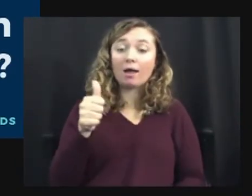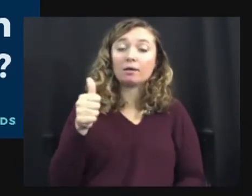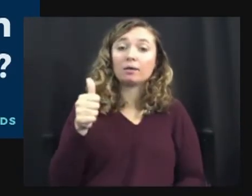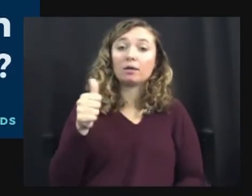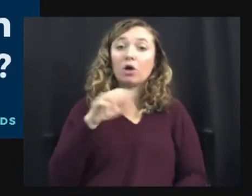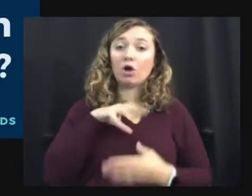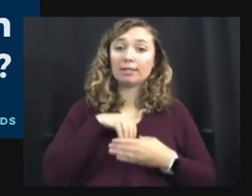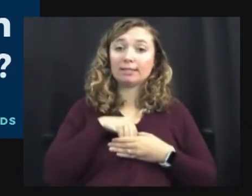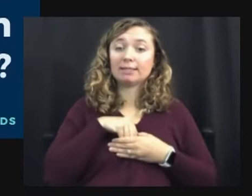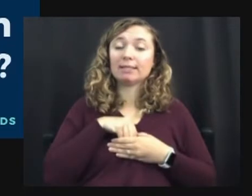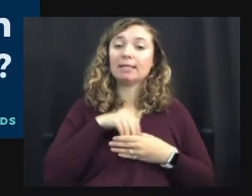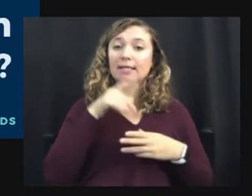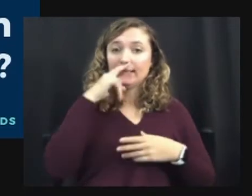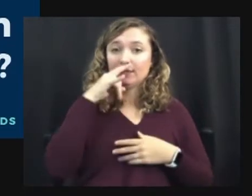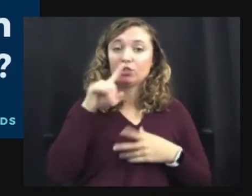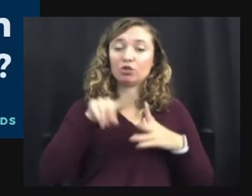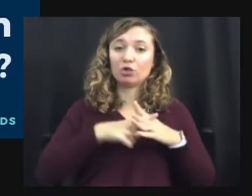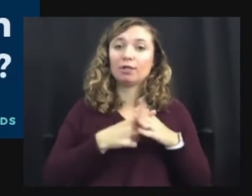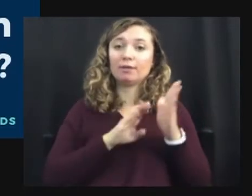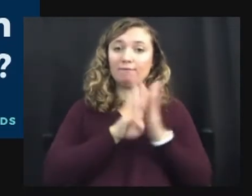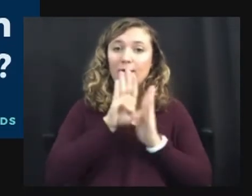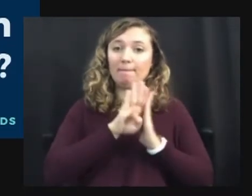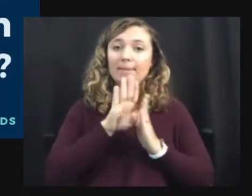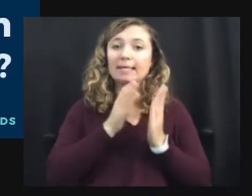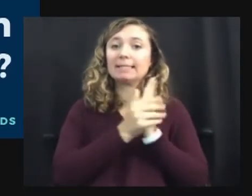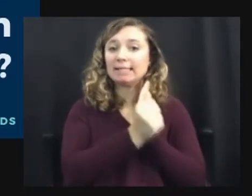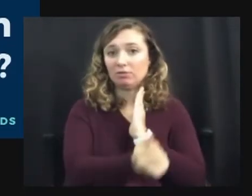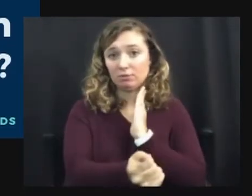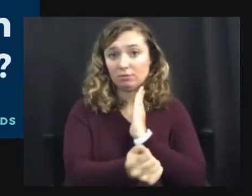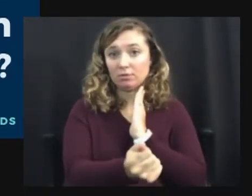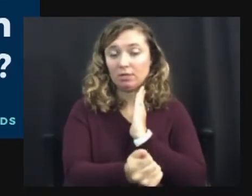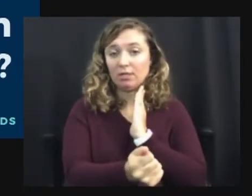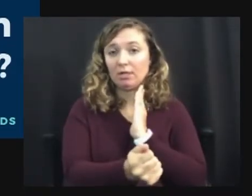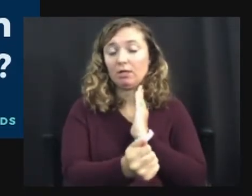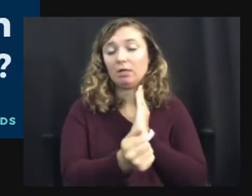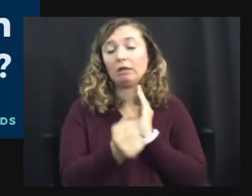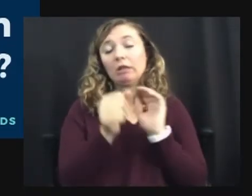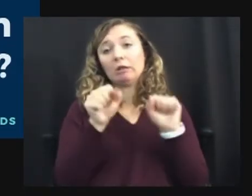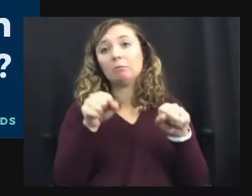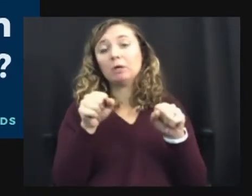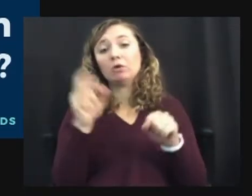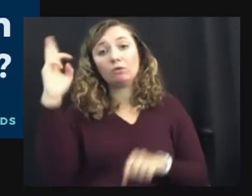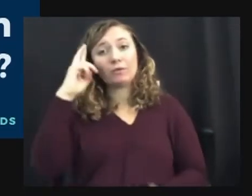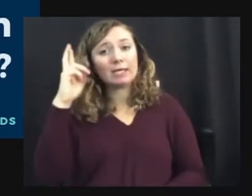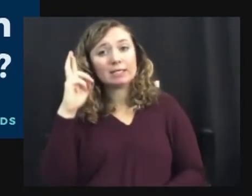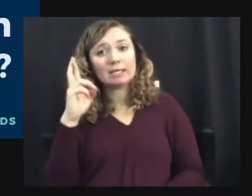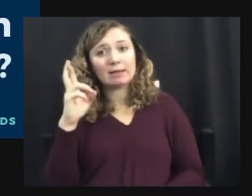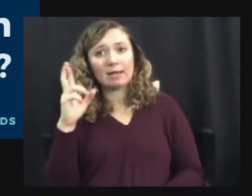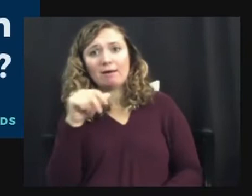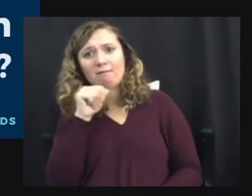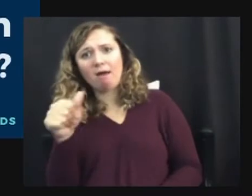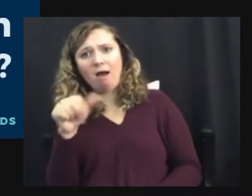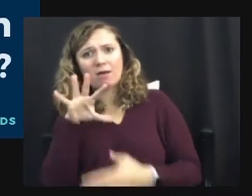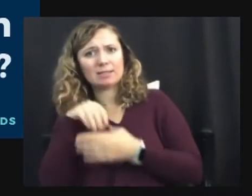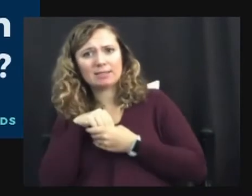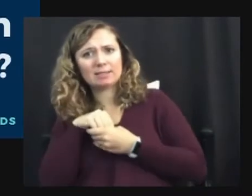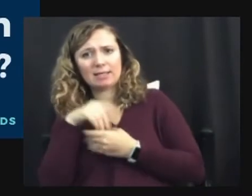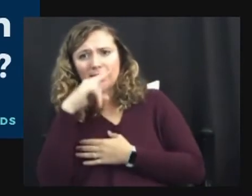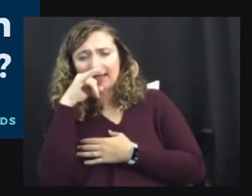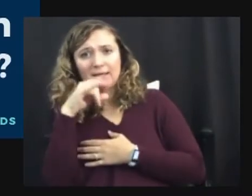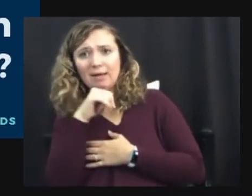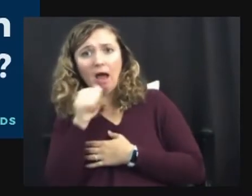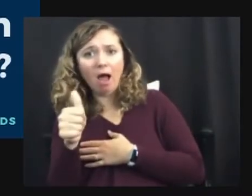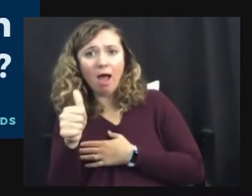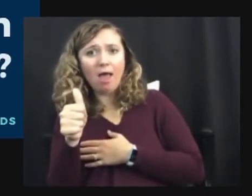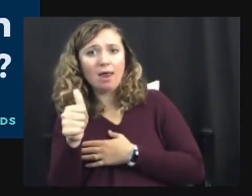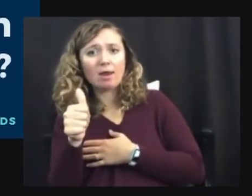developing certain skills. And there, can be a lot of reasons that a non-autistic child doesn't